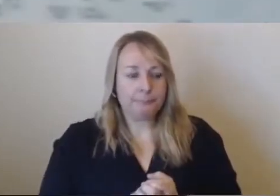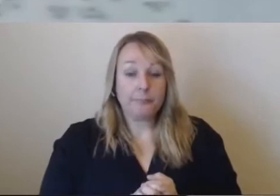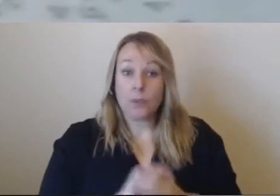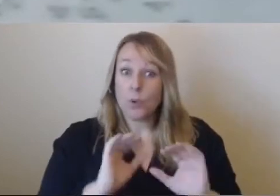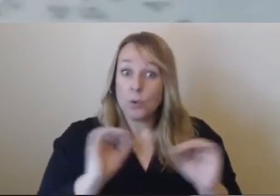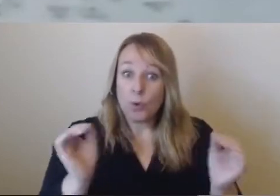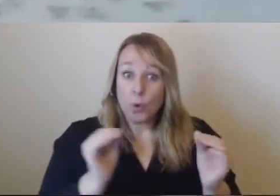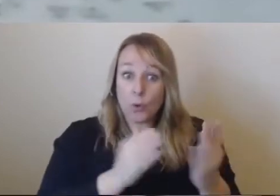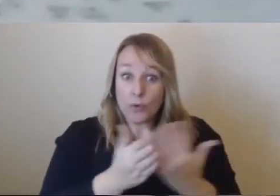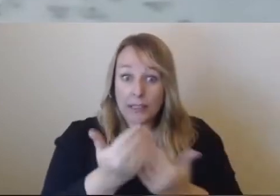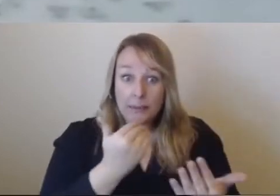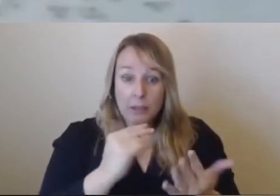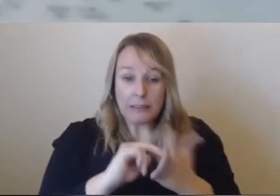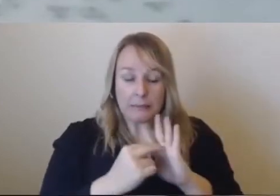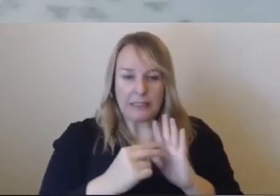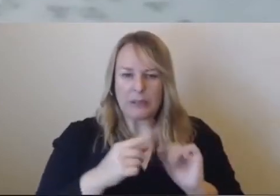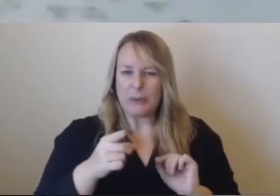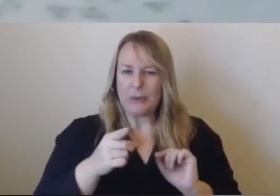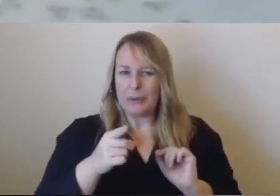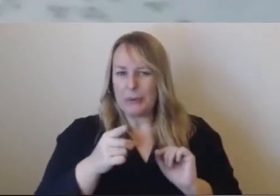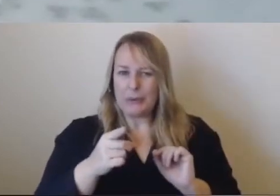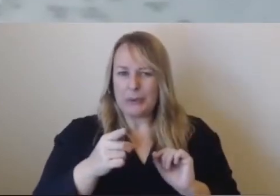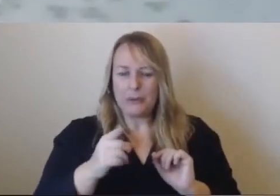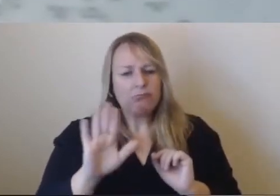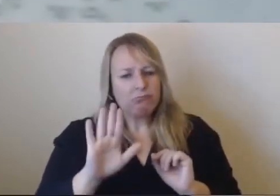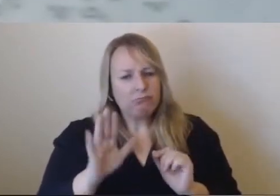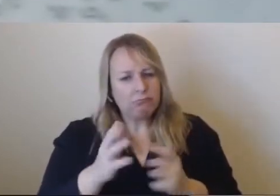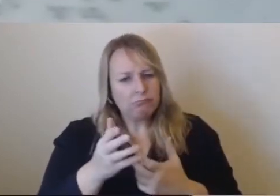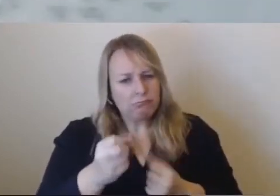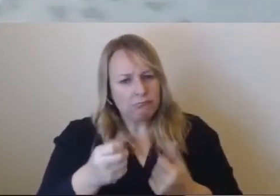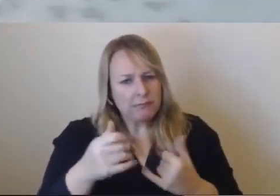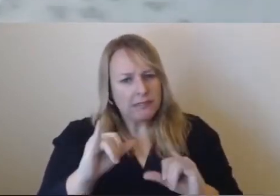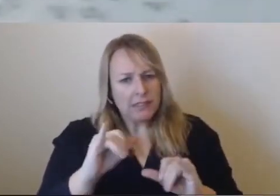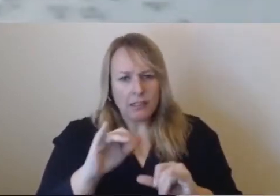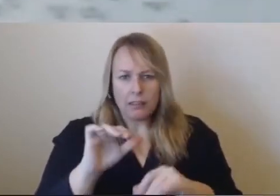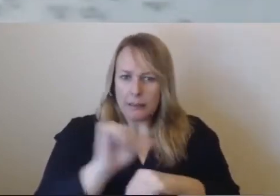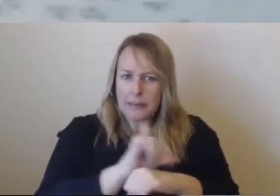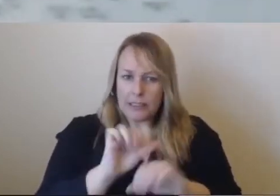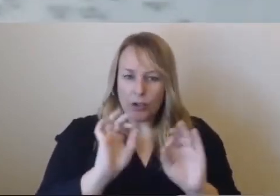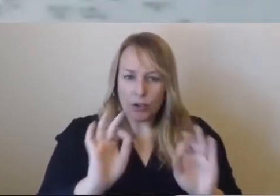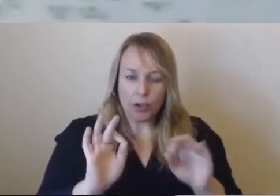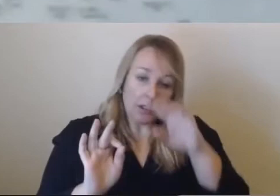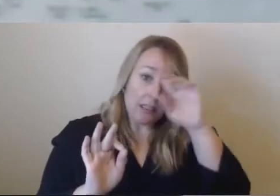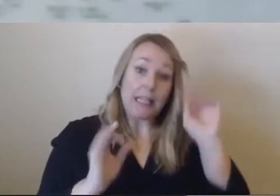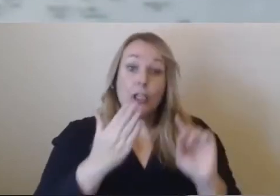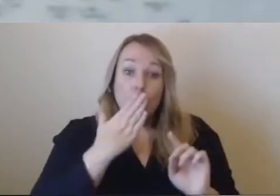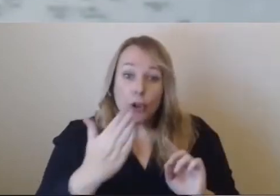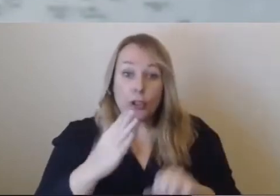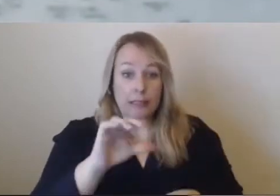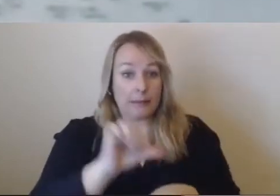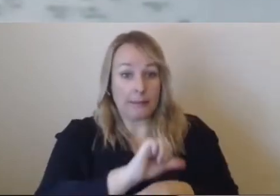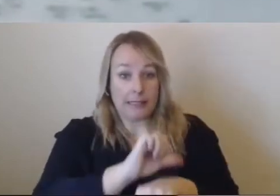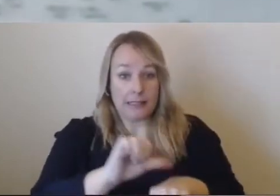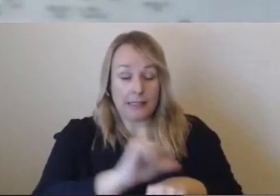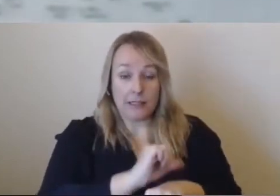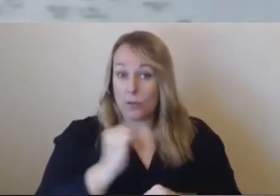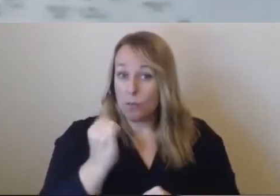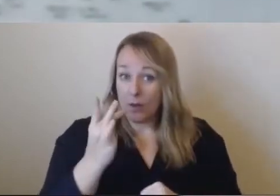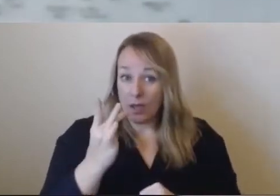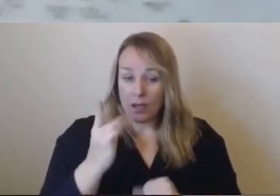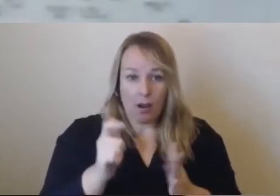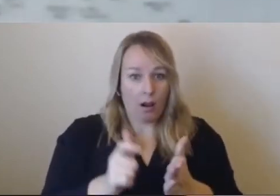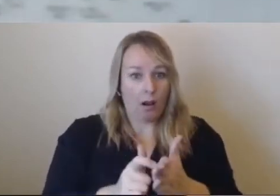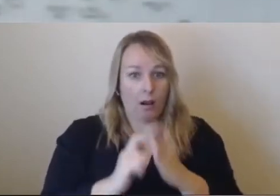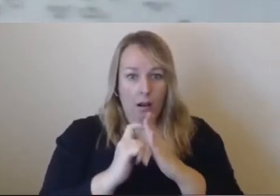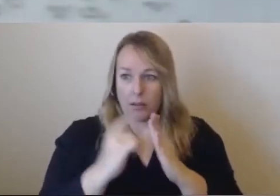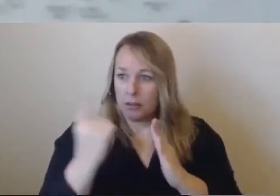bad business. I mean, from a sheer lucrative perspective, this is very good business. You know, there's a constant demand for